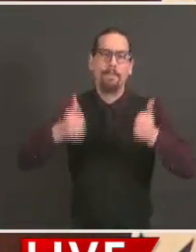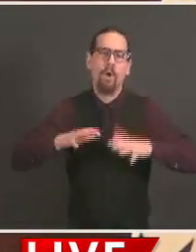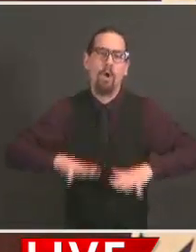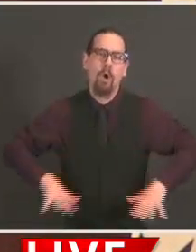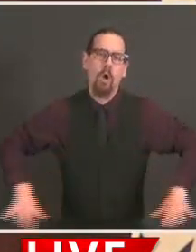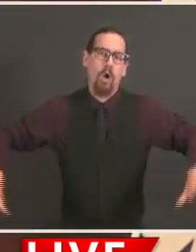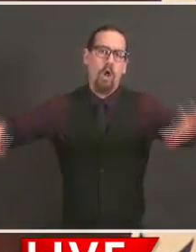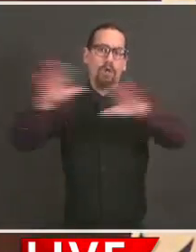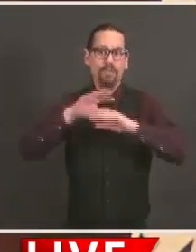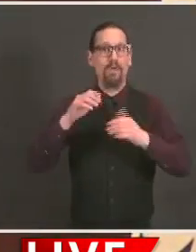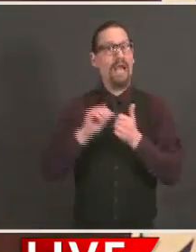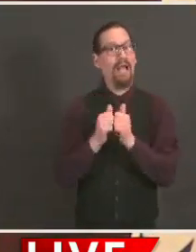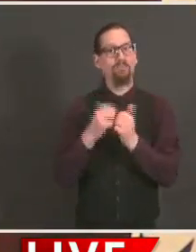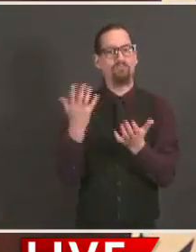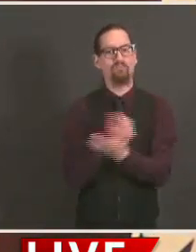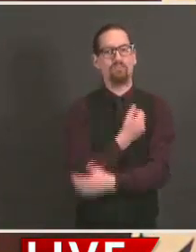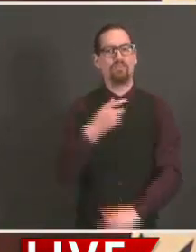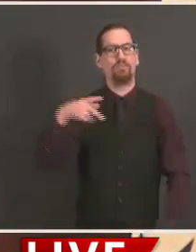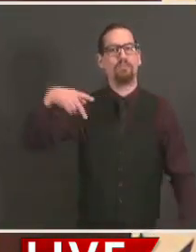portal.ri.gov.